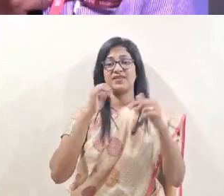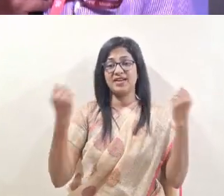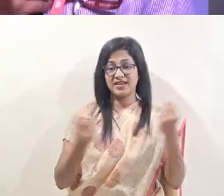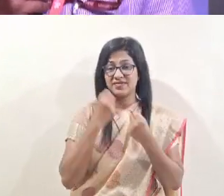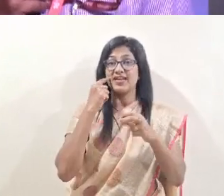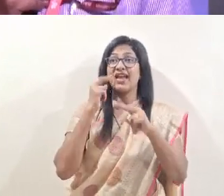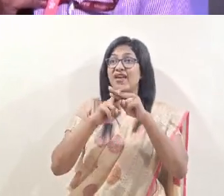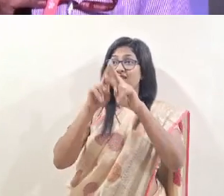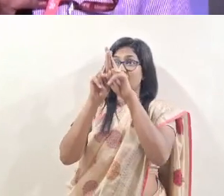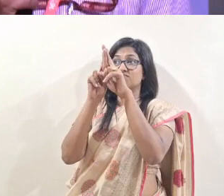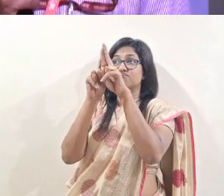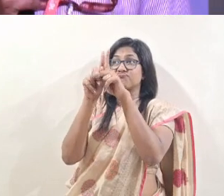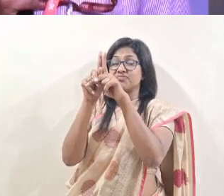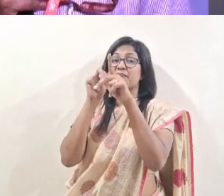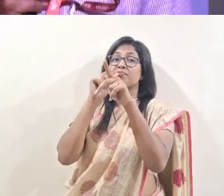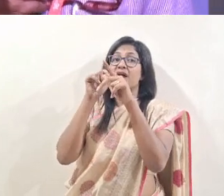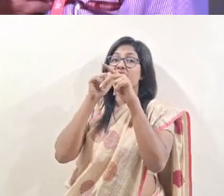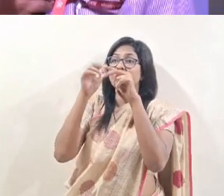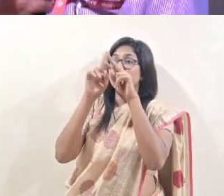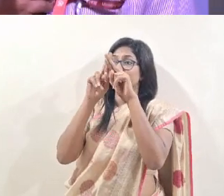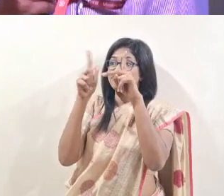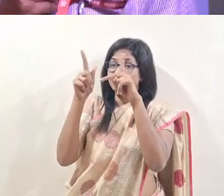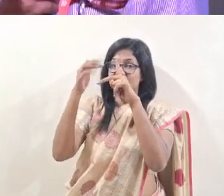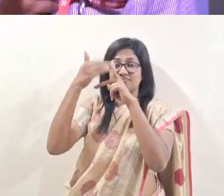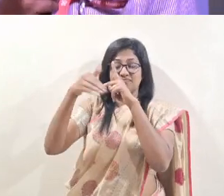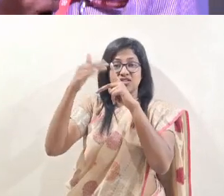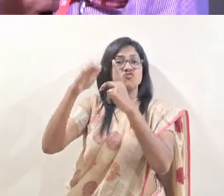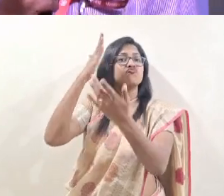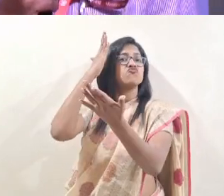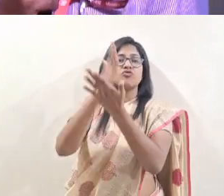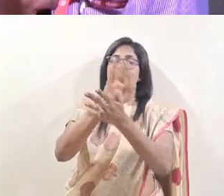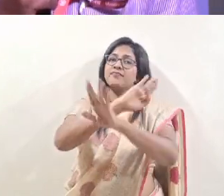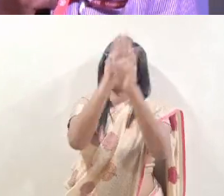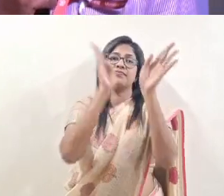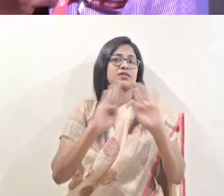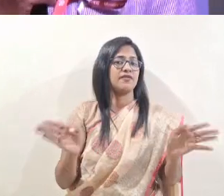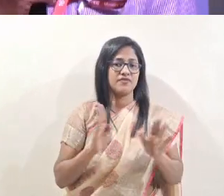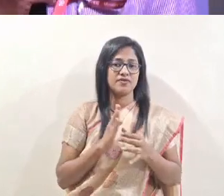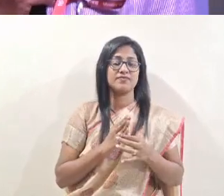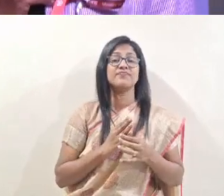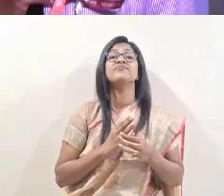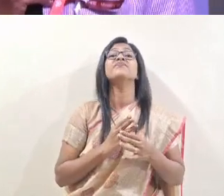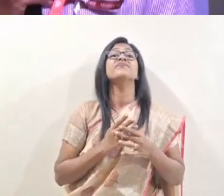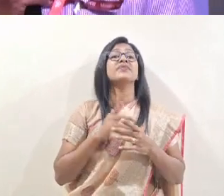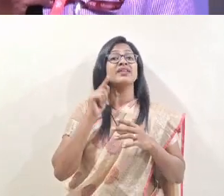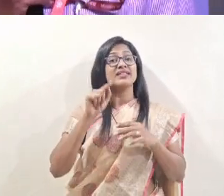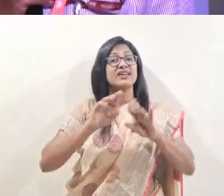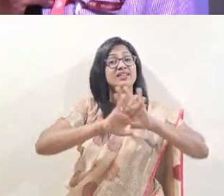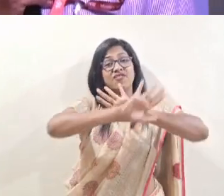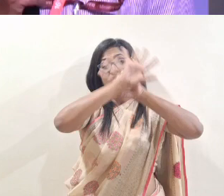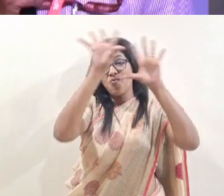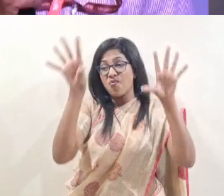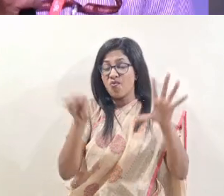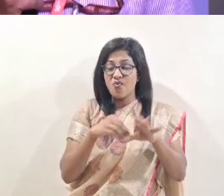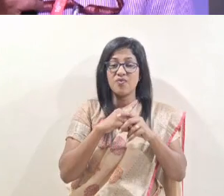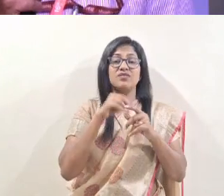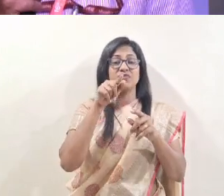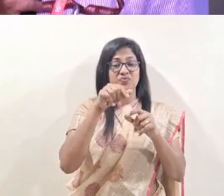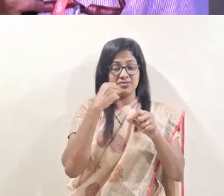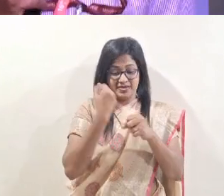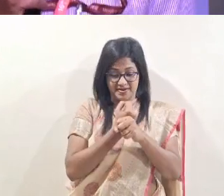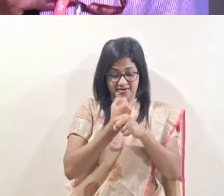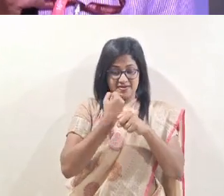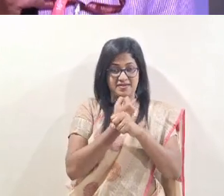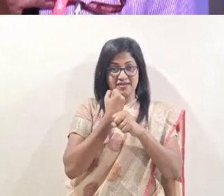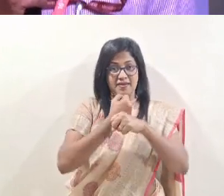leak, you can never stop a leak. So the entire thing is, while you are constructing